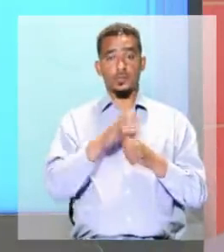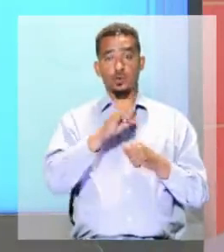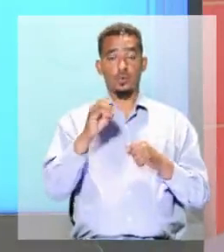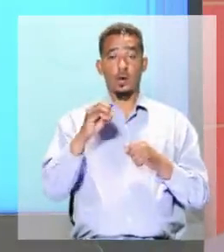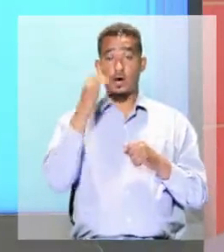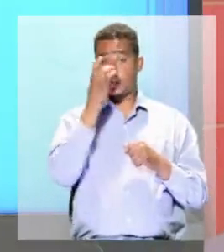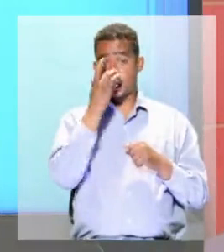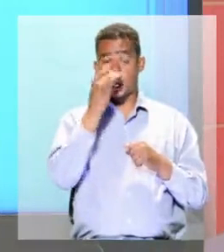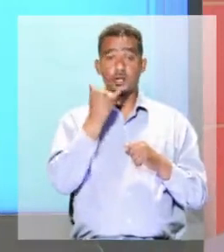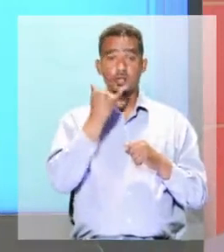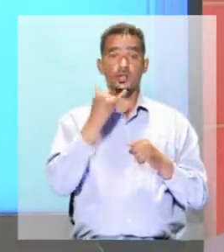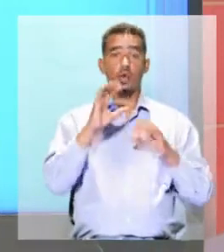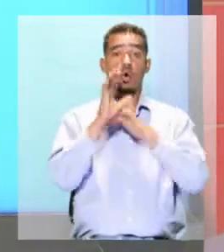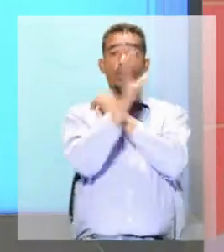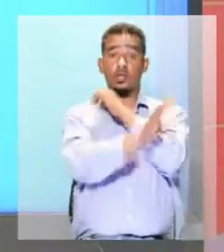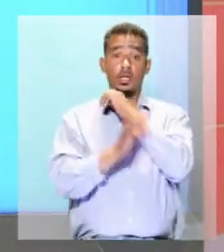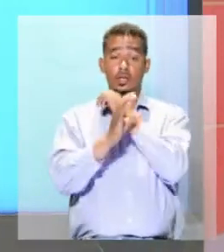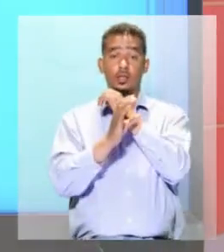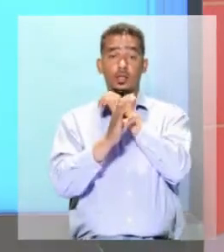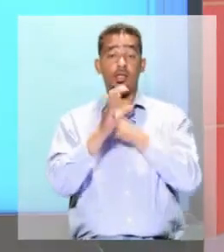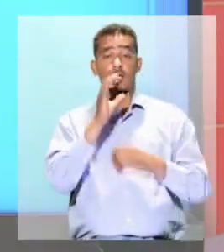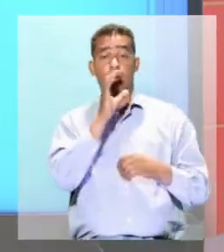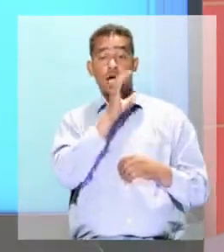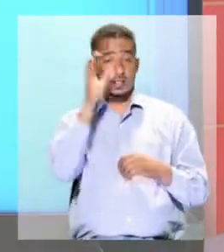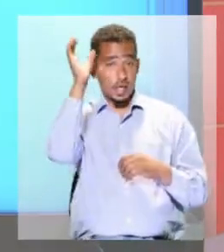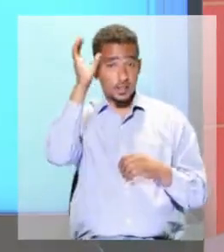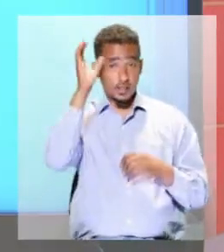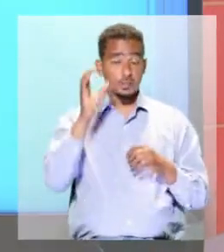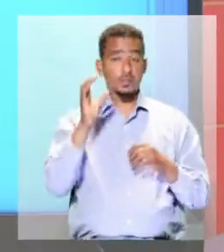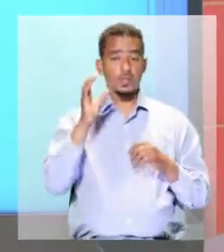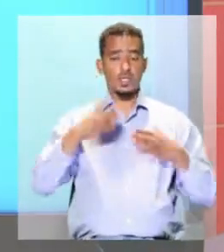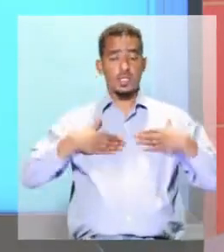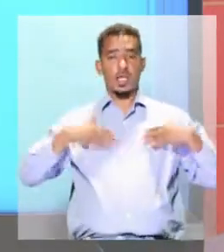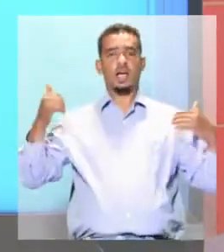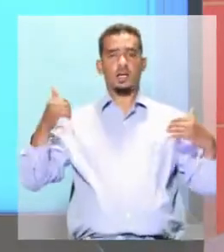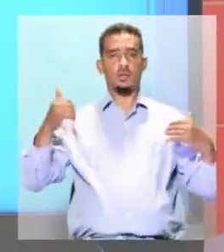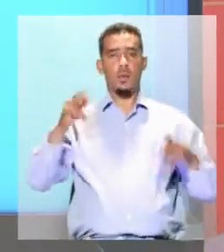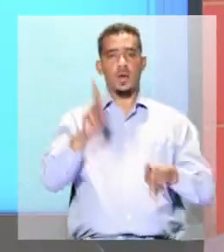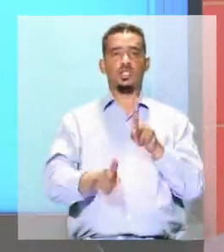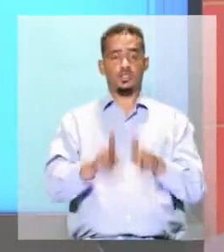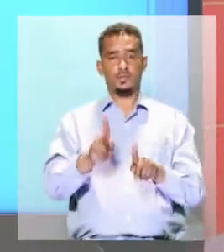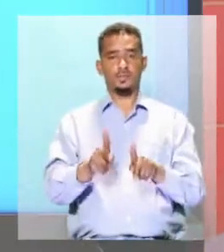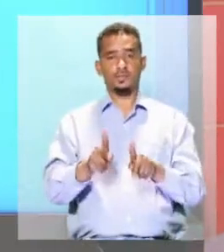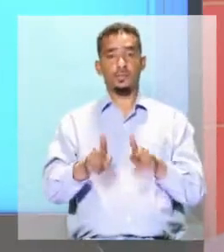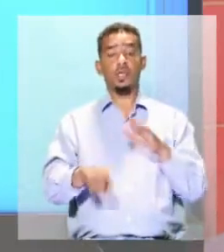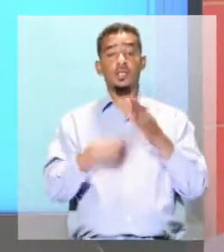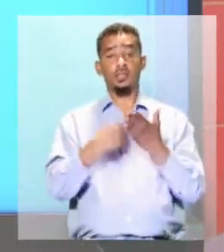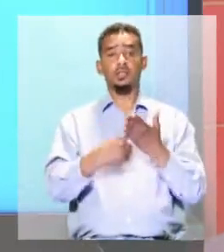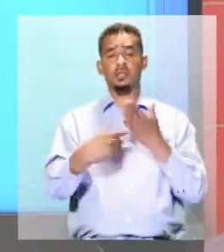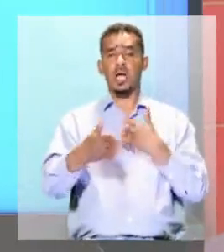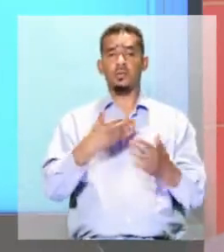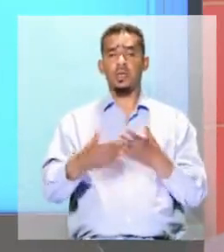So Africa is a continent could be characterized by young population. This can be